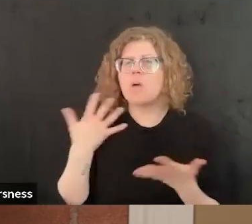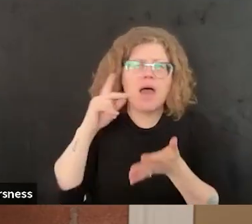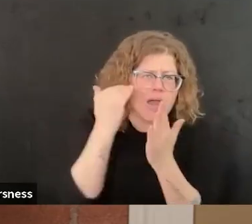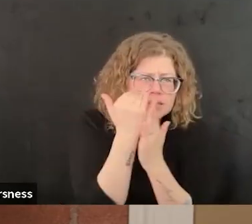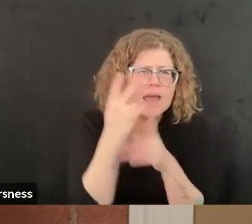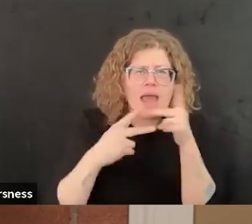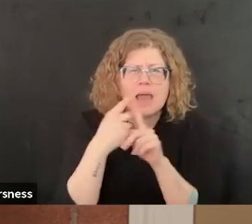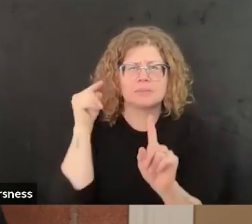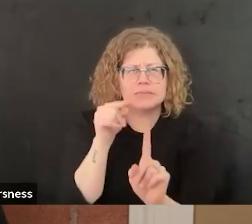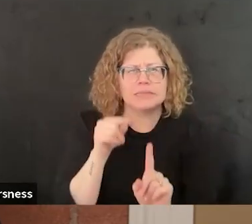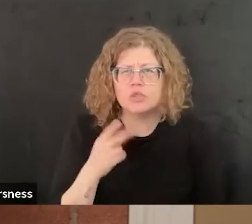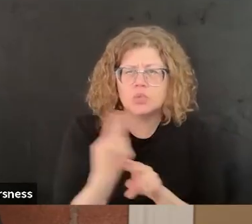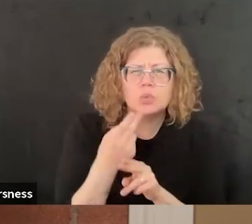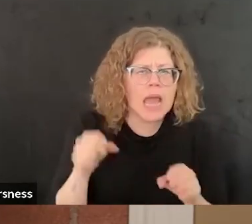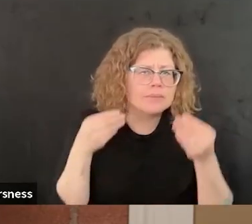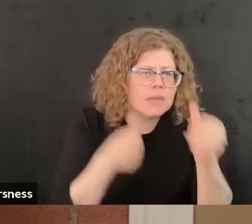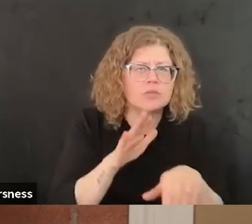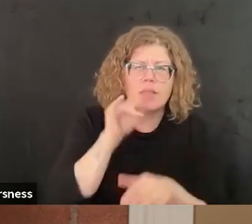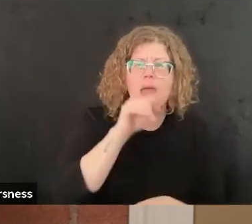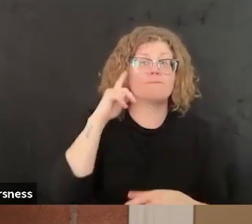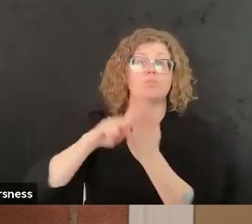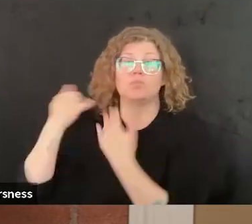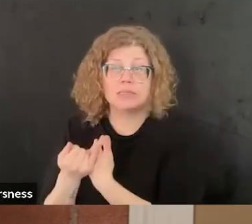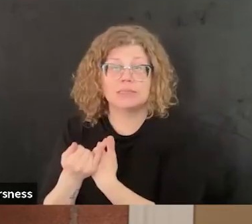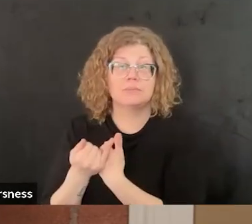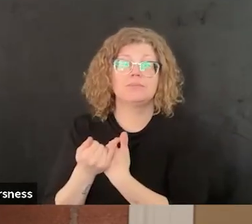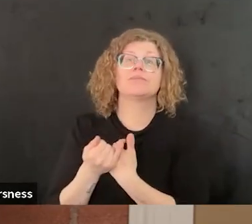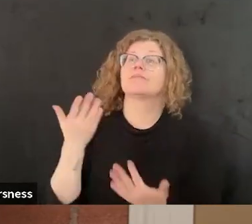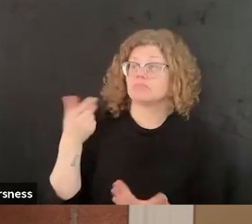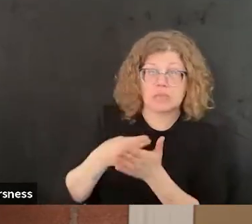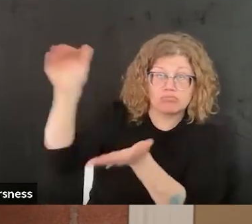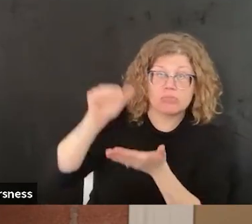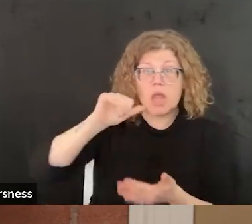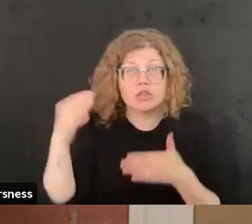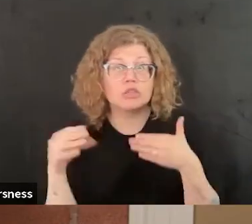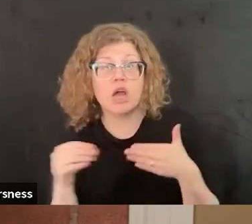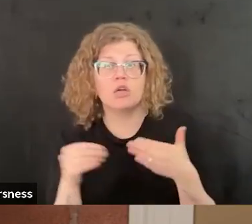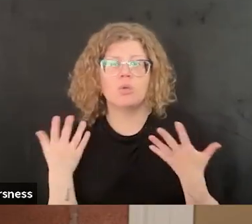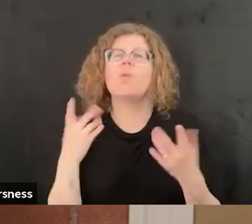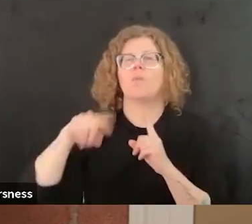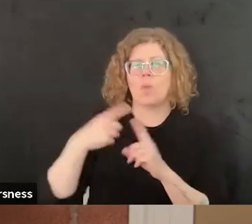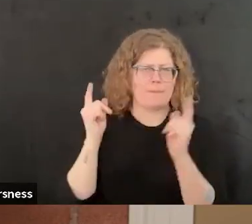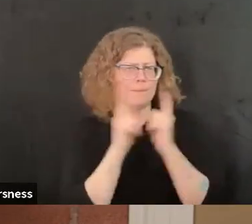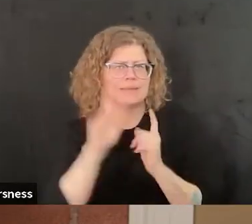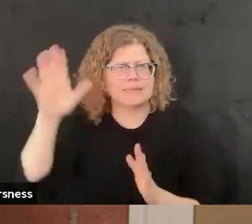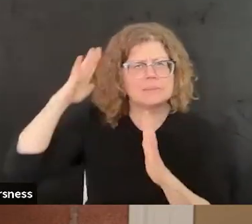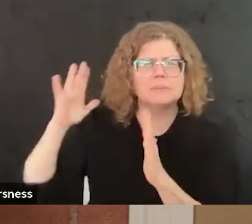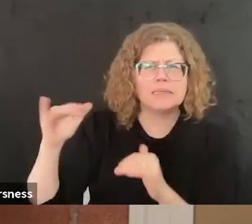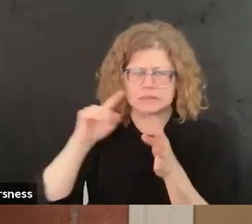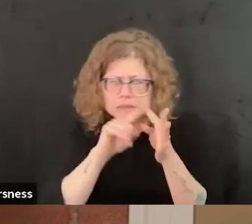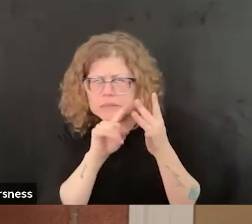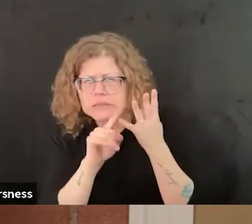they're going to spend that money based on the needs of the project, and that money is delivered to them through key milestones throughout